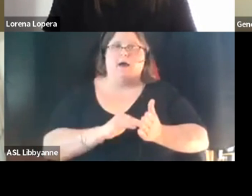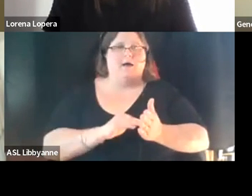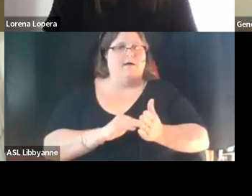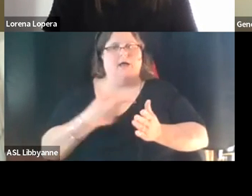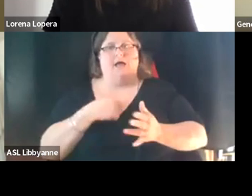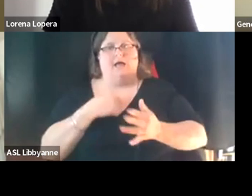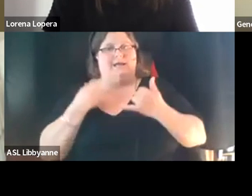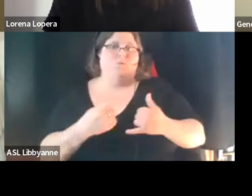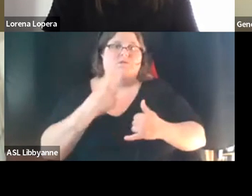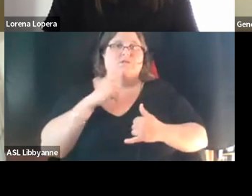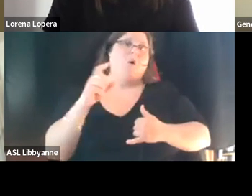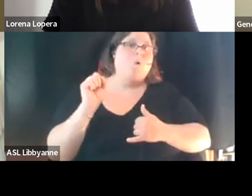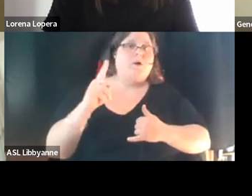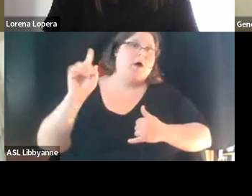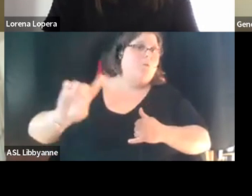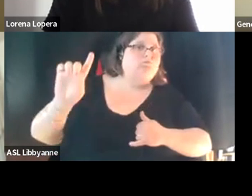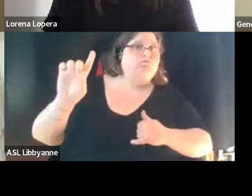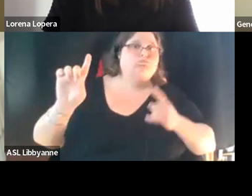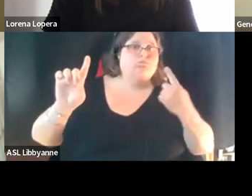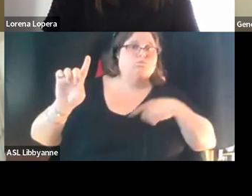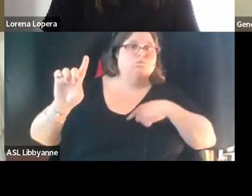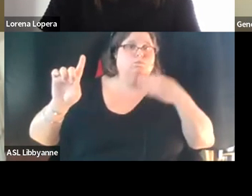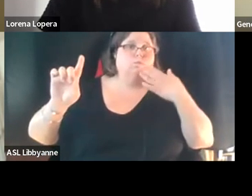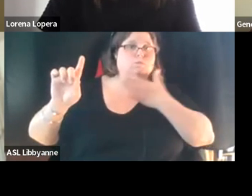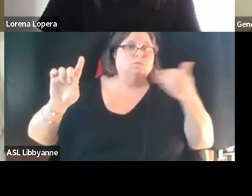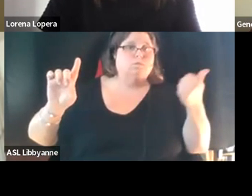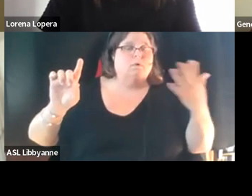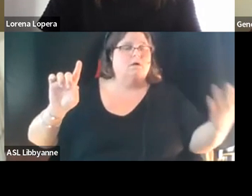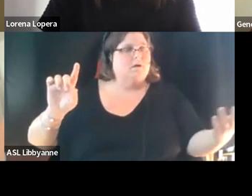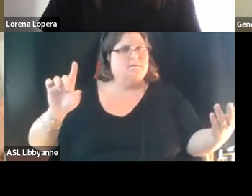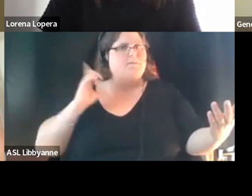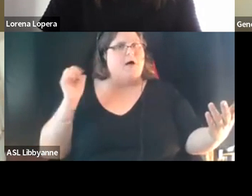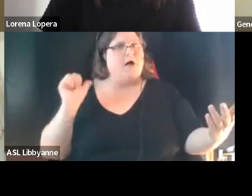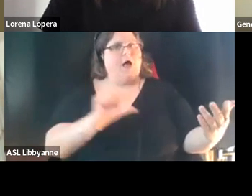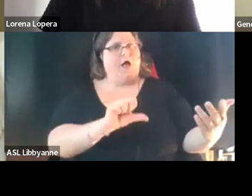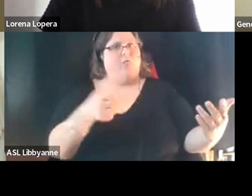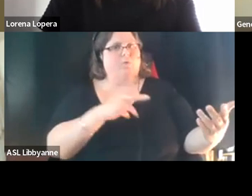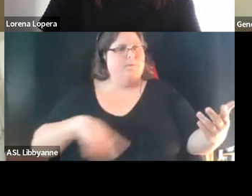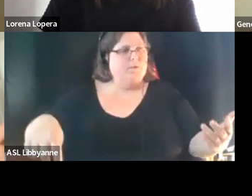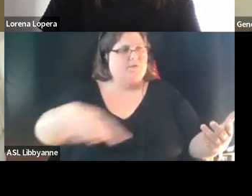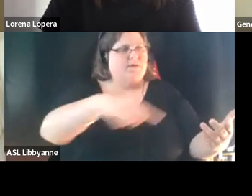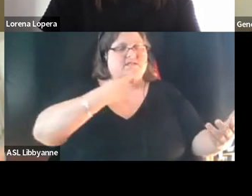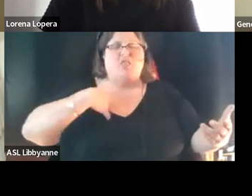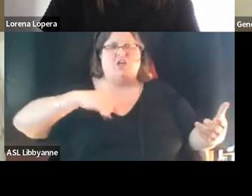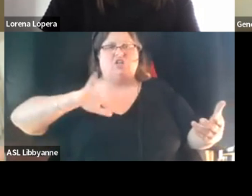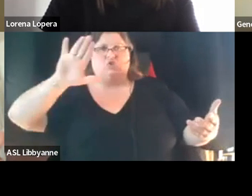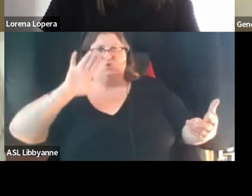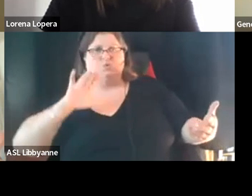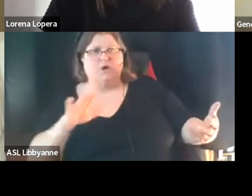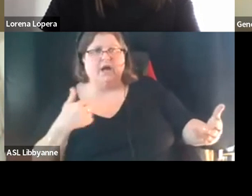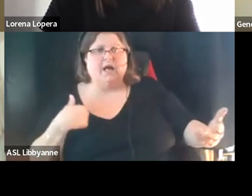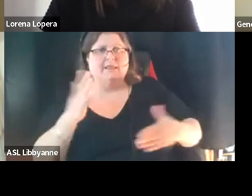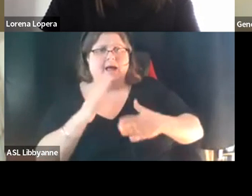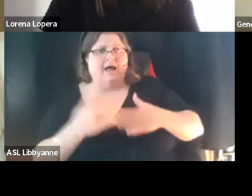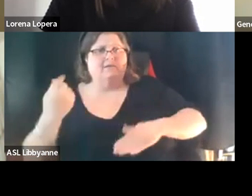saying, okay, bear with us because we know what's best. While everything everyone said is great, at the end of the day, where's